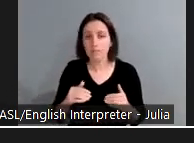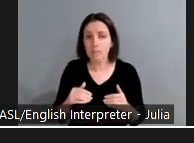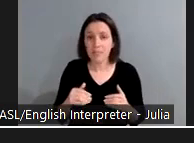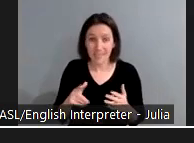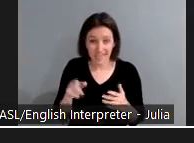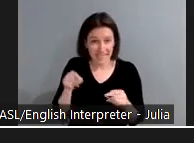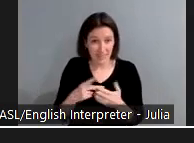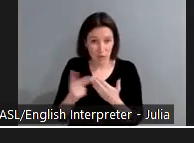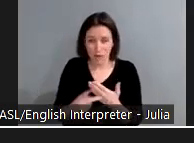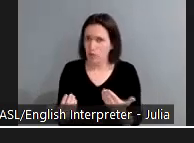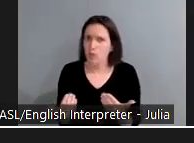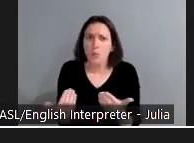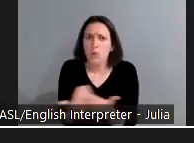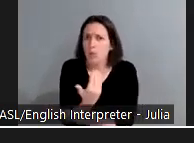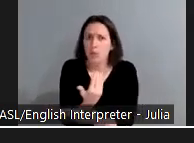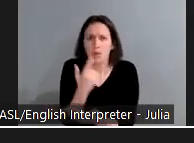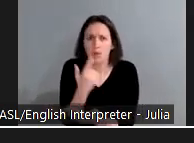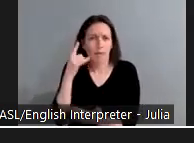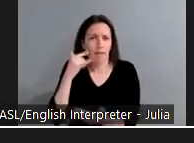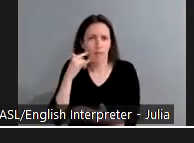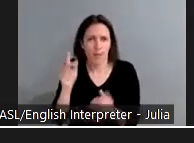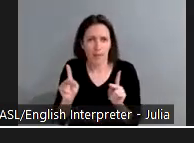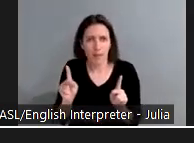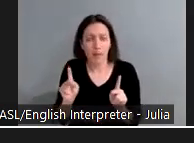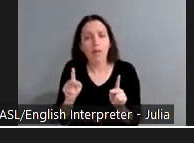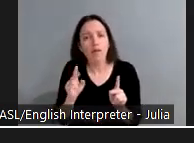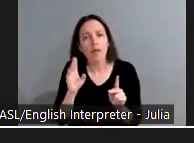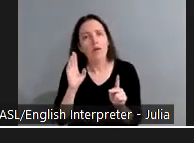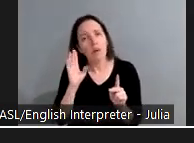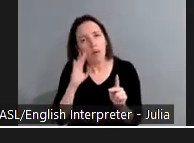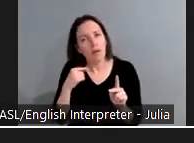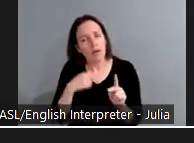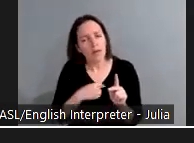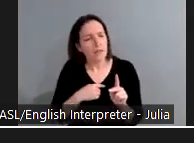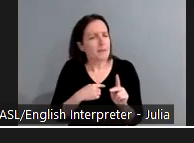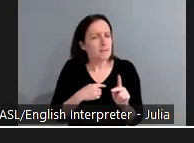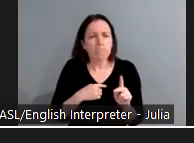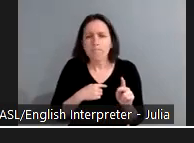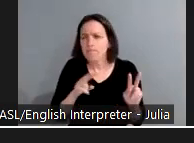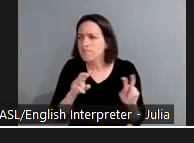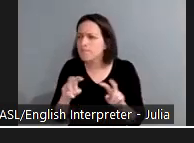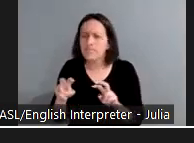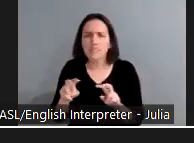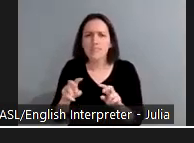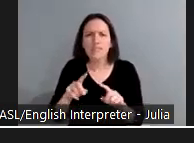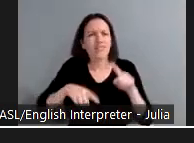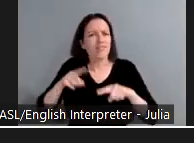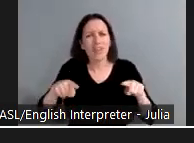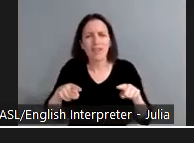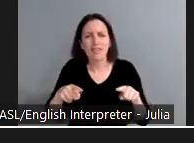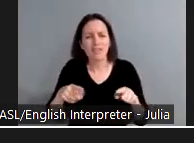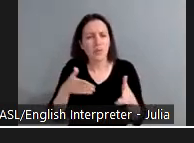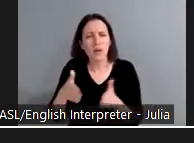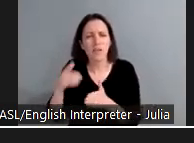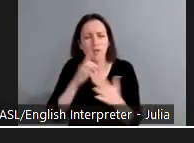new program to Californians, we will be exploring various methods of outreach and education.